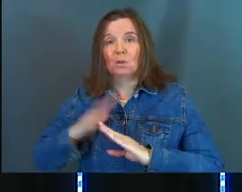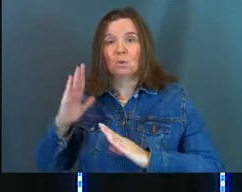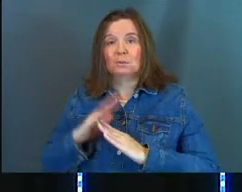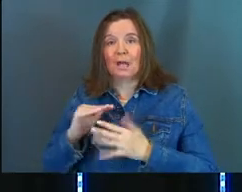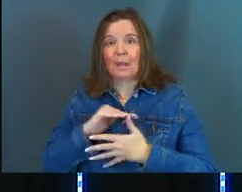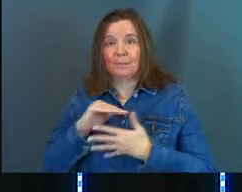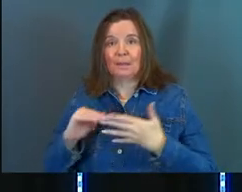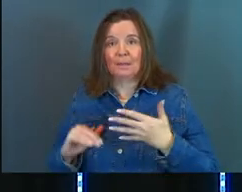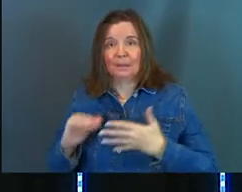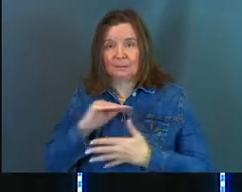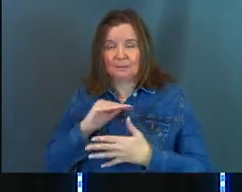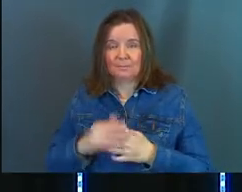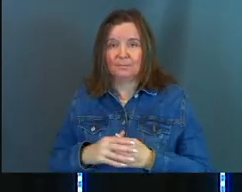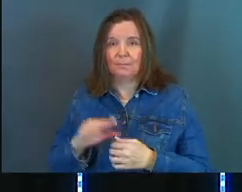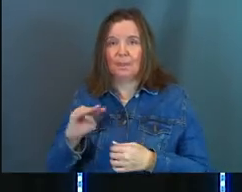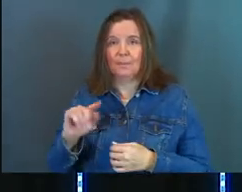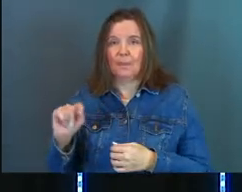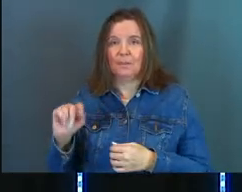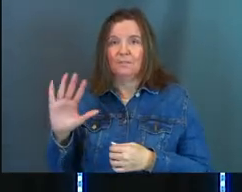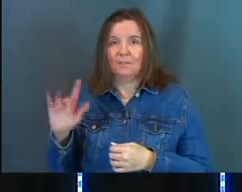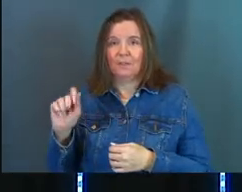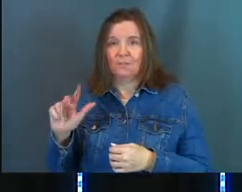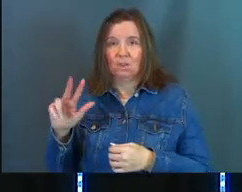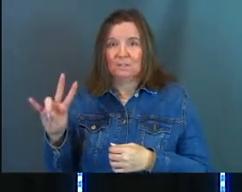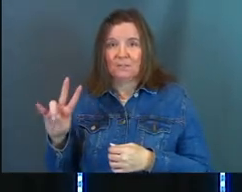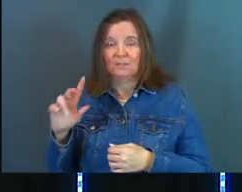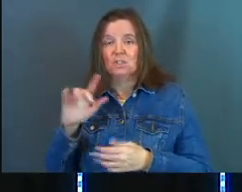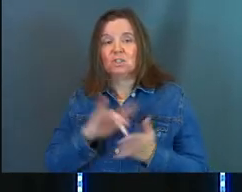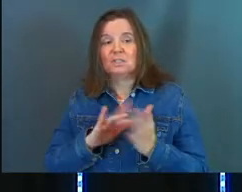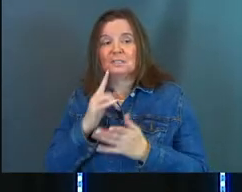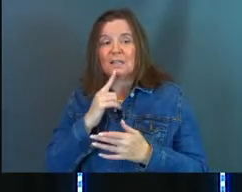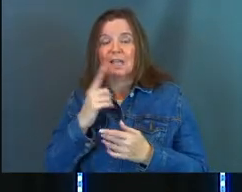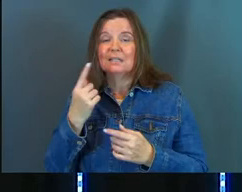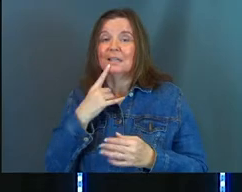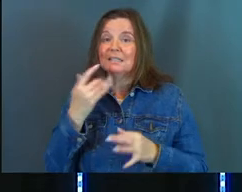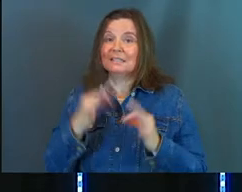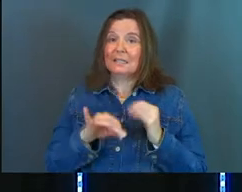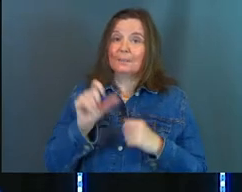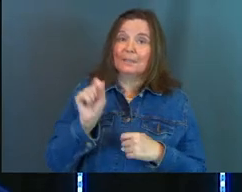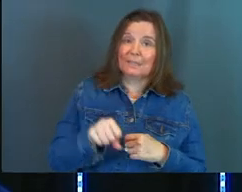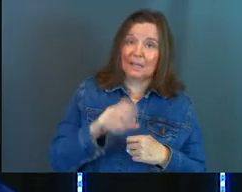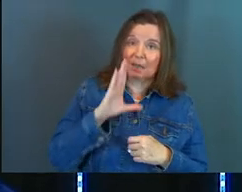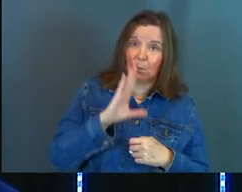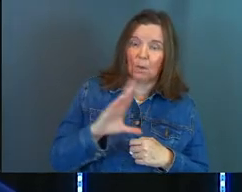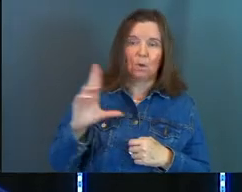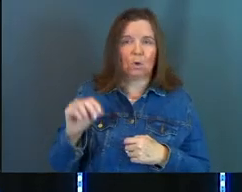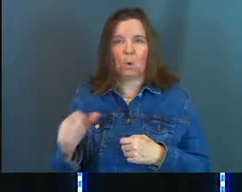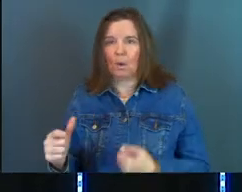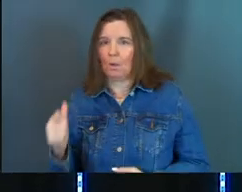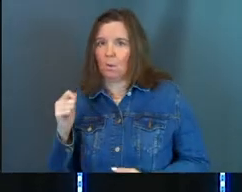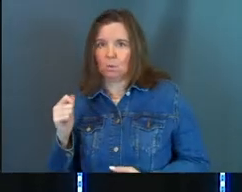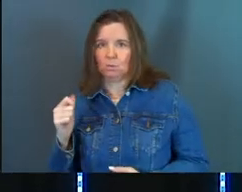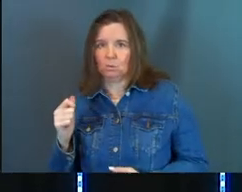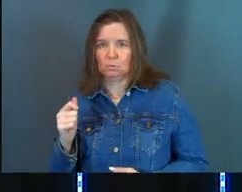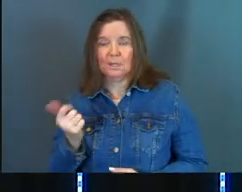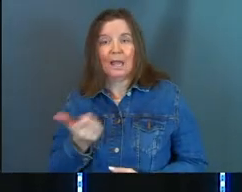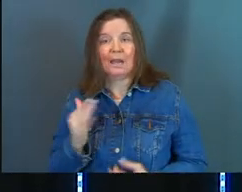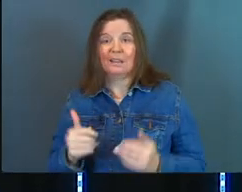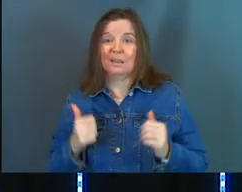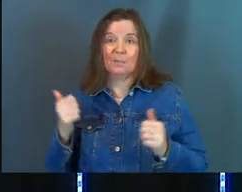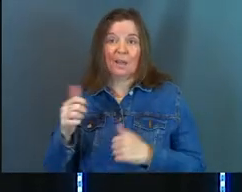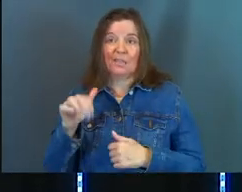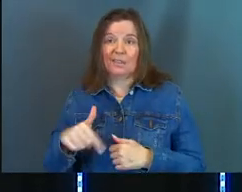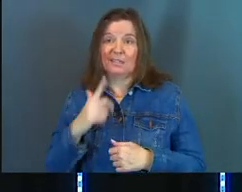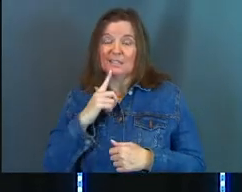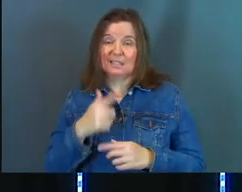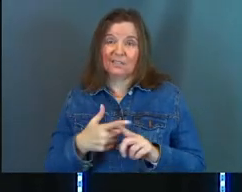top level things. Matthew 5:37. Jesus says, just say a simple yes, I will, or no, I won't. Anything